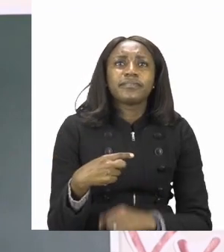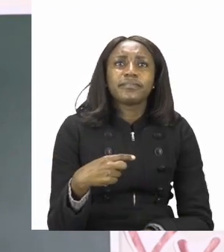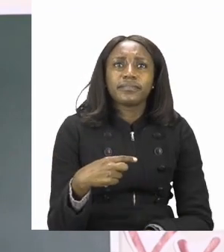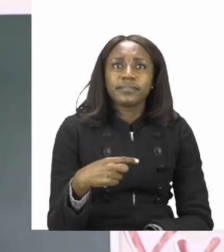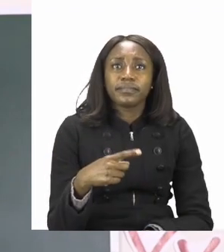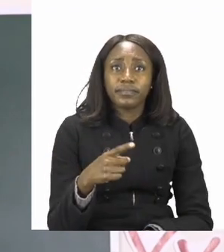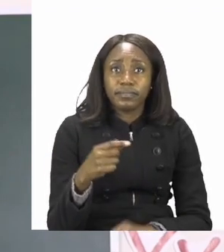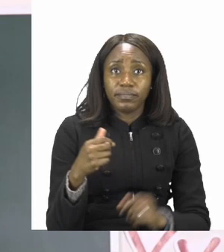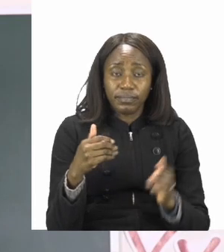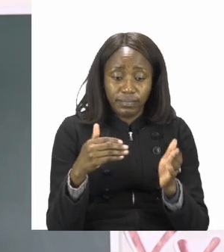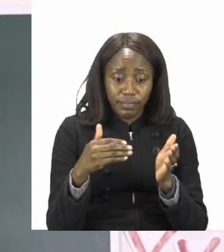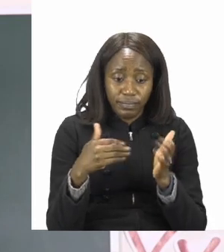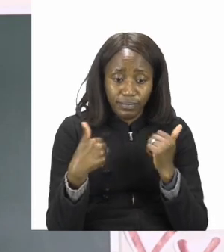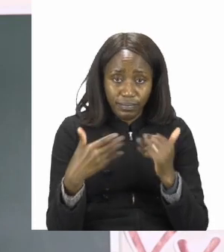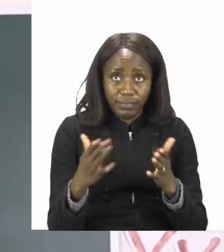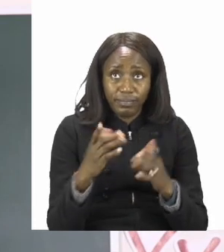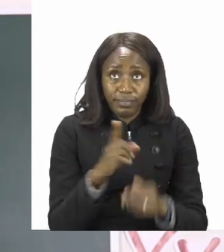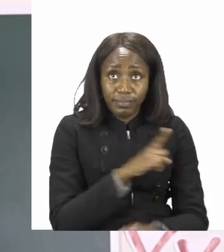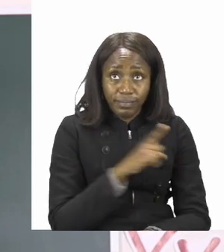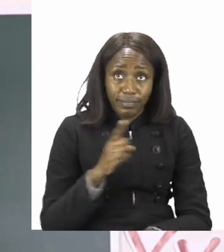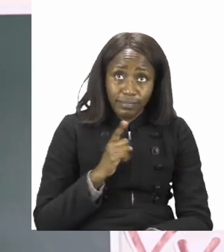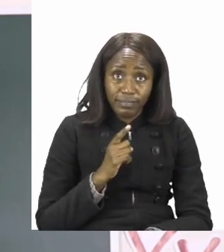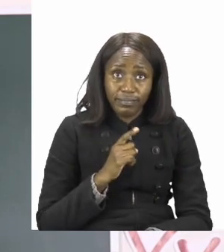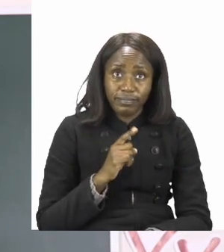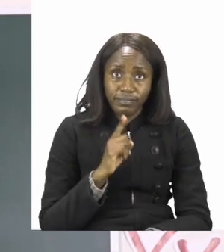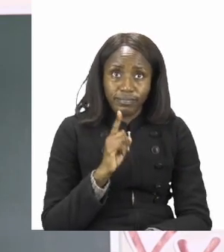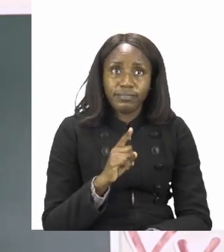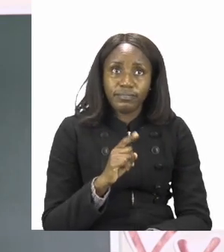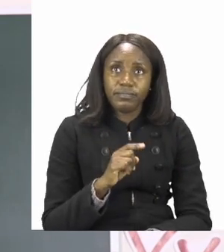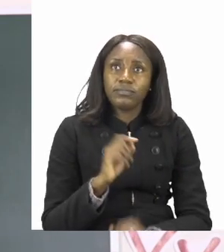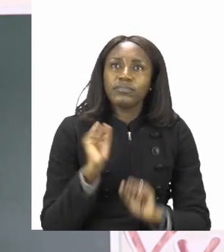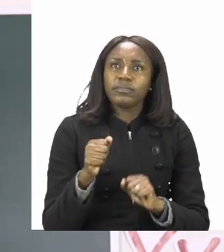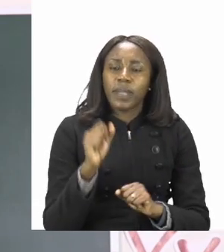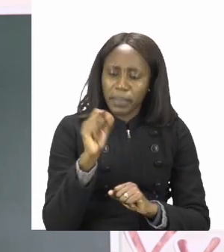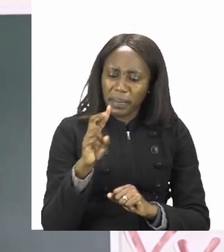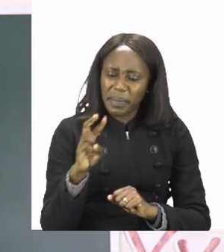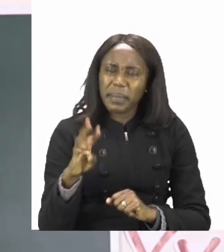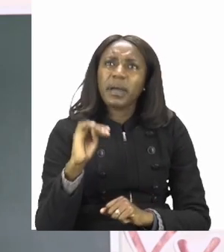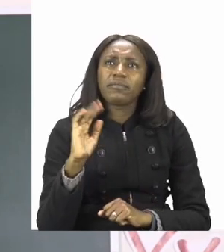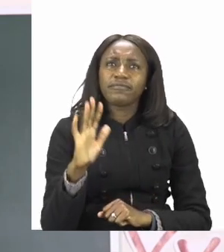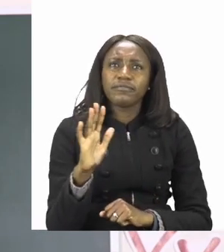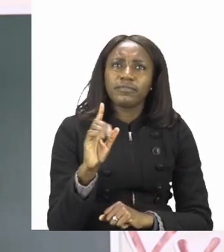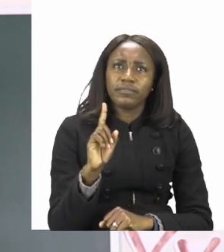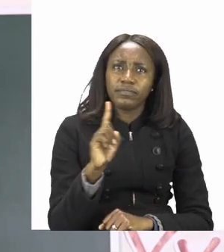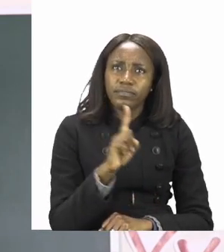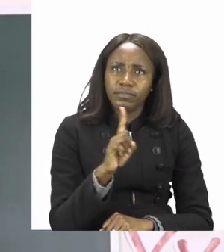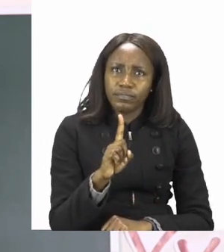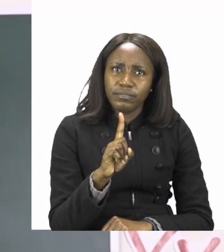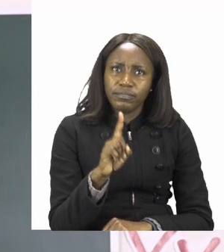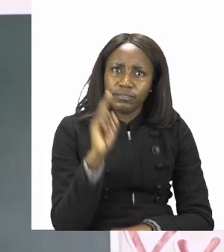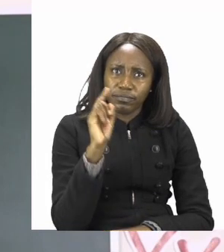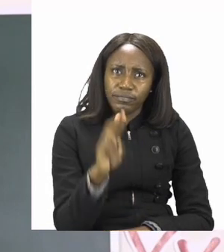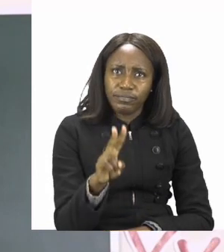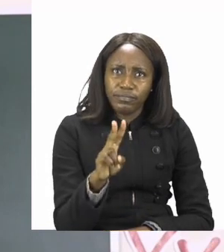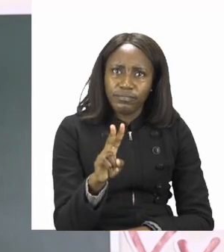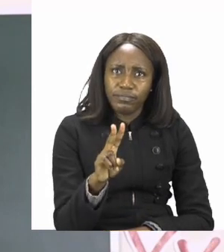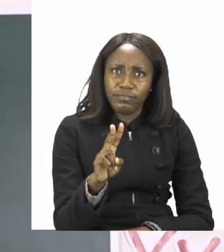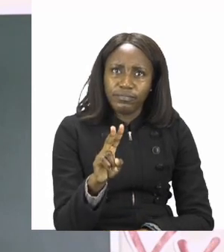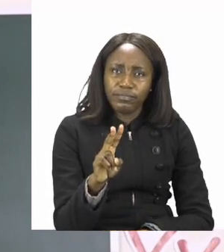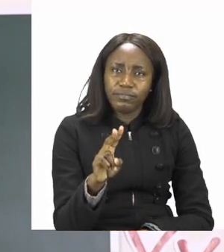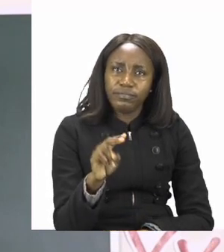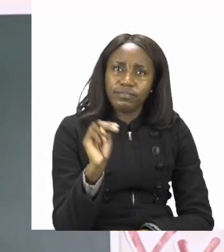So we start at 11 and we're going to count 5 times. 1,